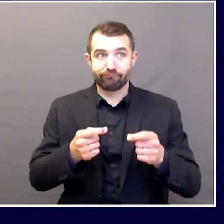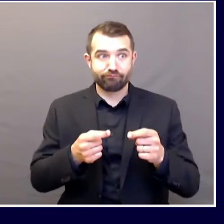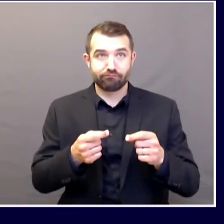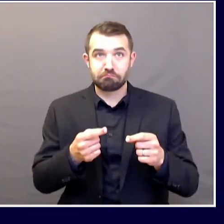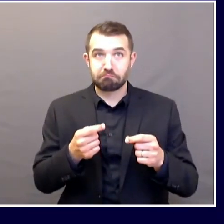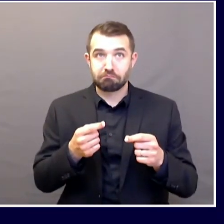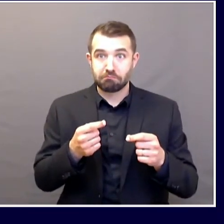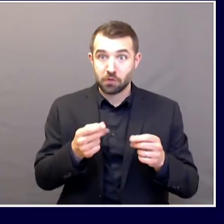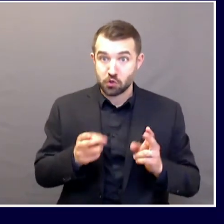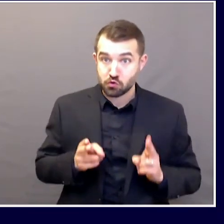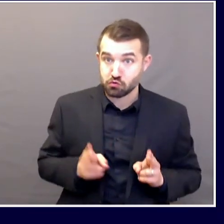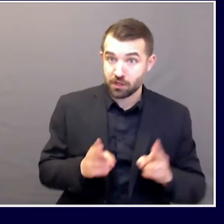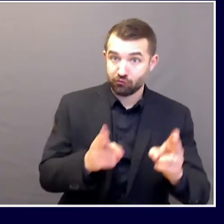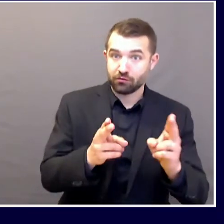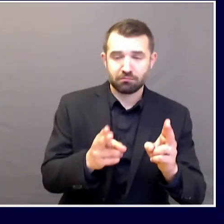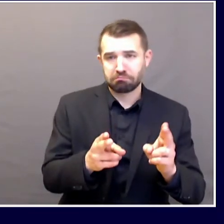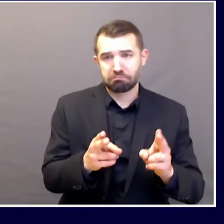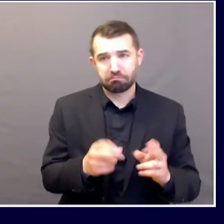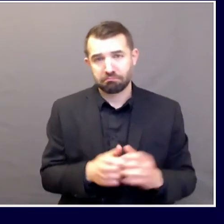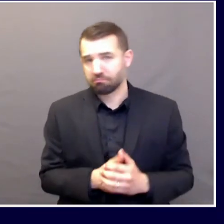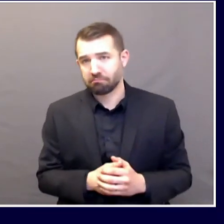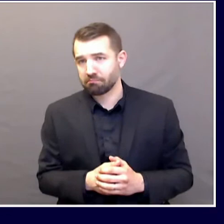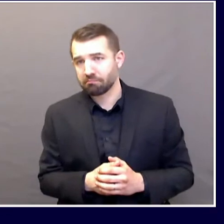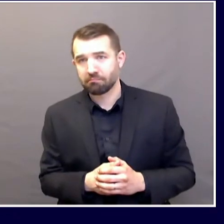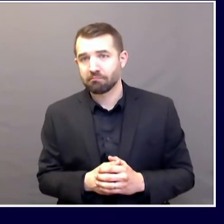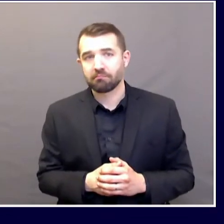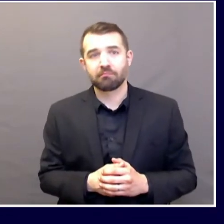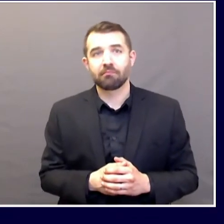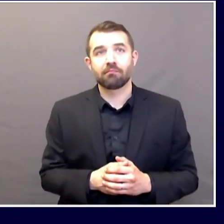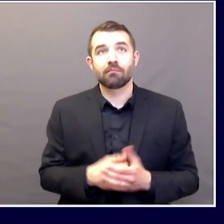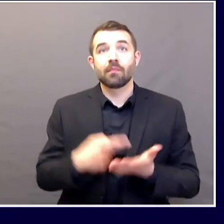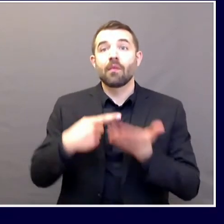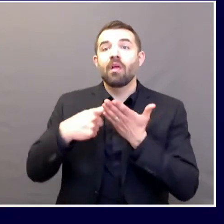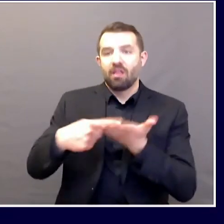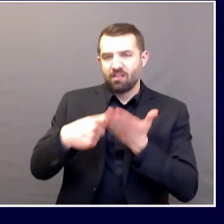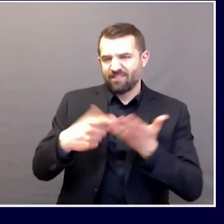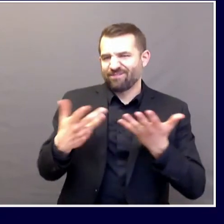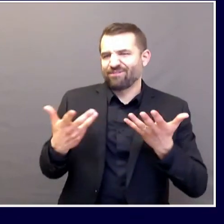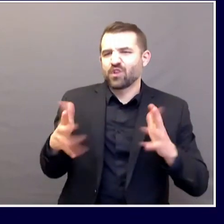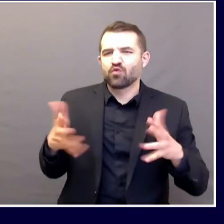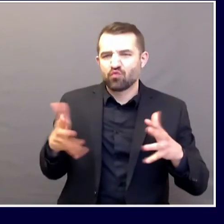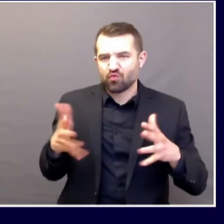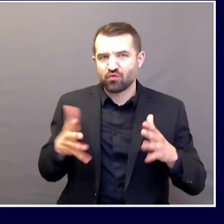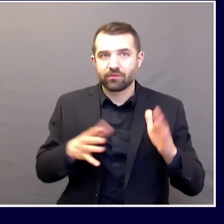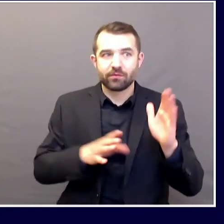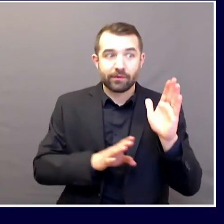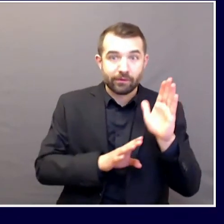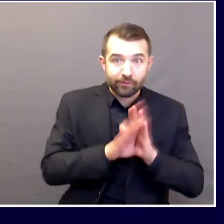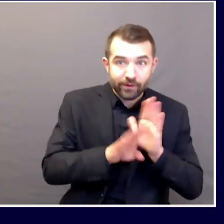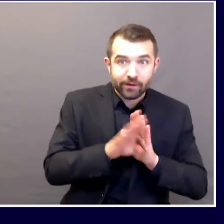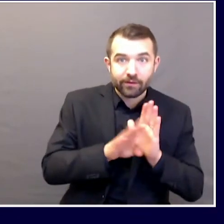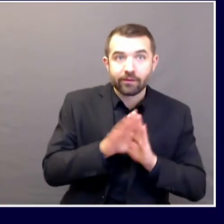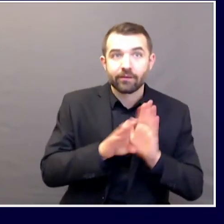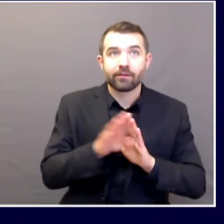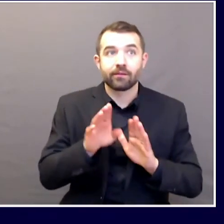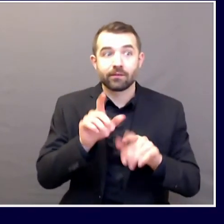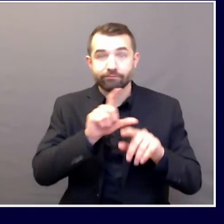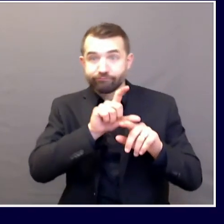line. In the development of the vaccine, red tape was cut, but not corners.